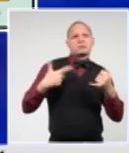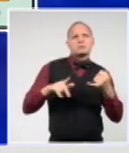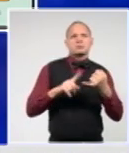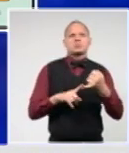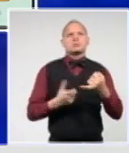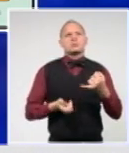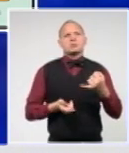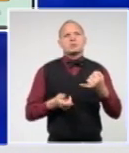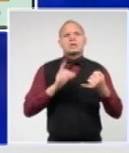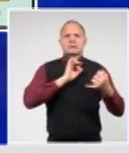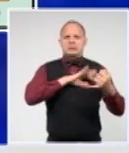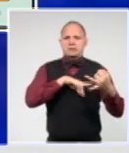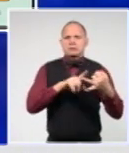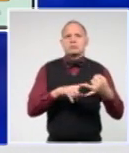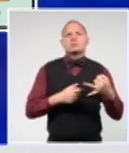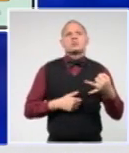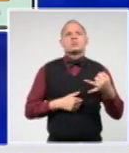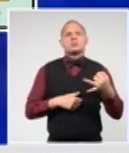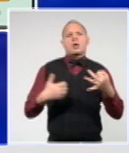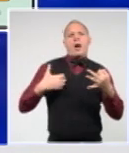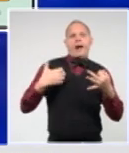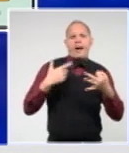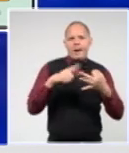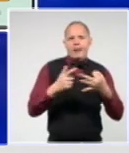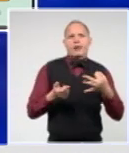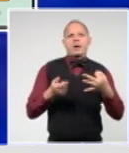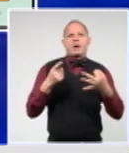occupies 21st place in the region.